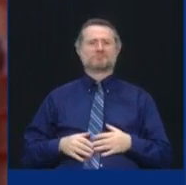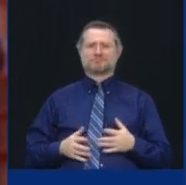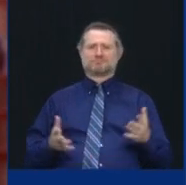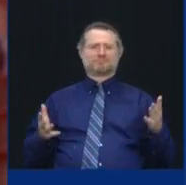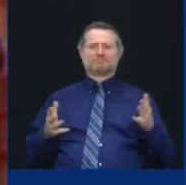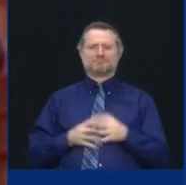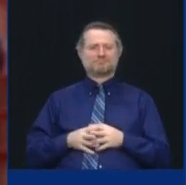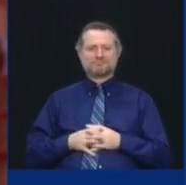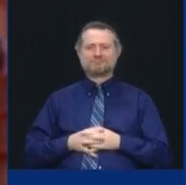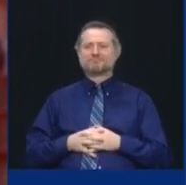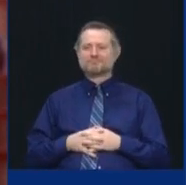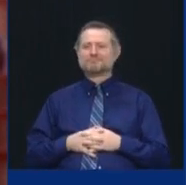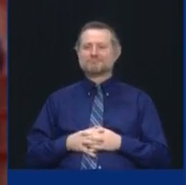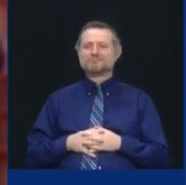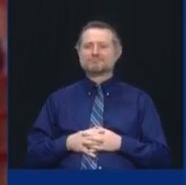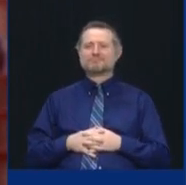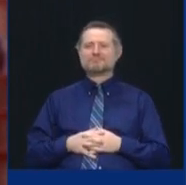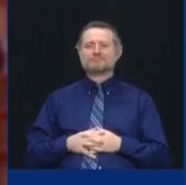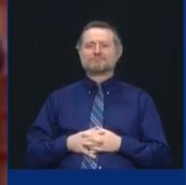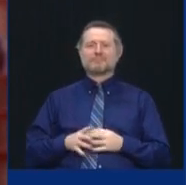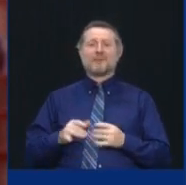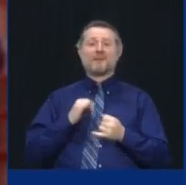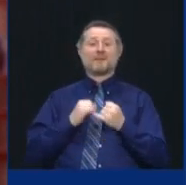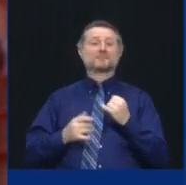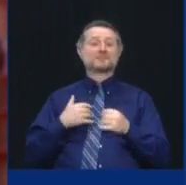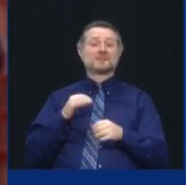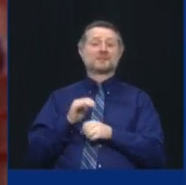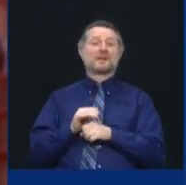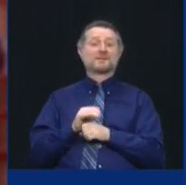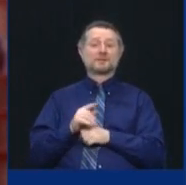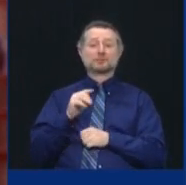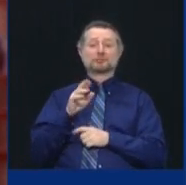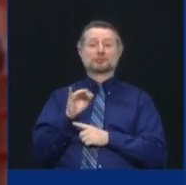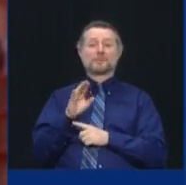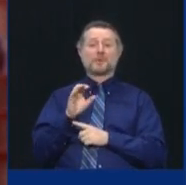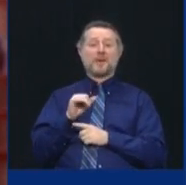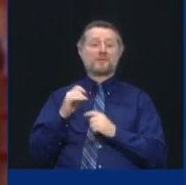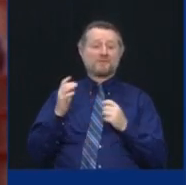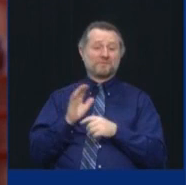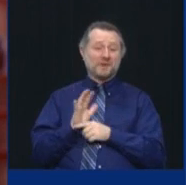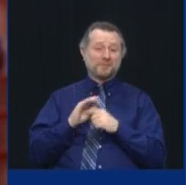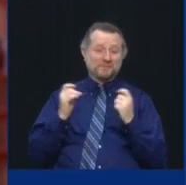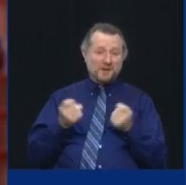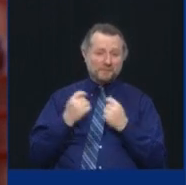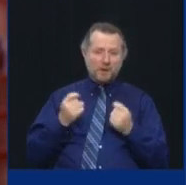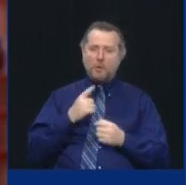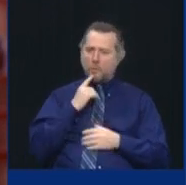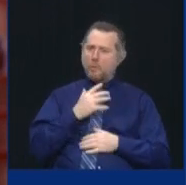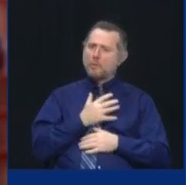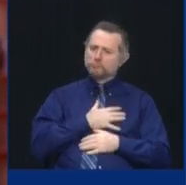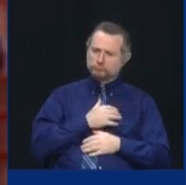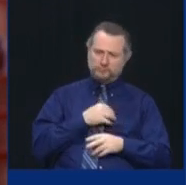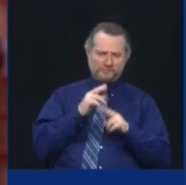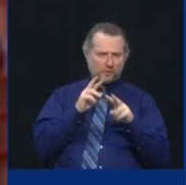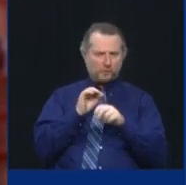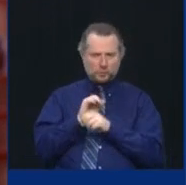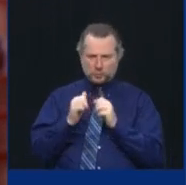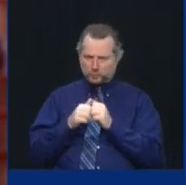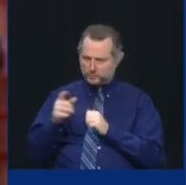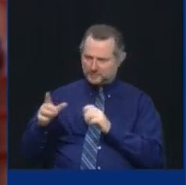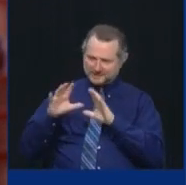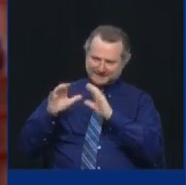Festival's closing event here at Radio City is going to be very special, as Jane told you. We look forward to working with her and her team to make